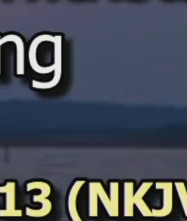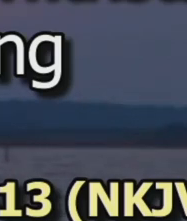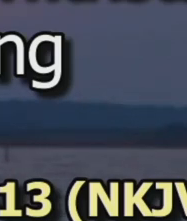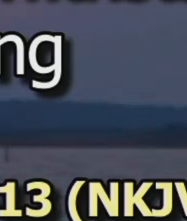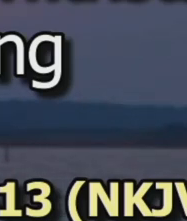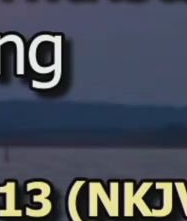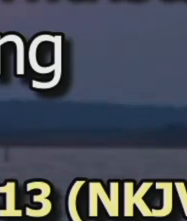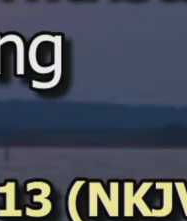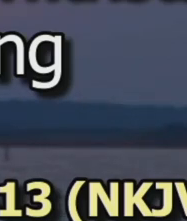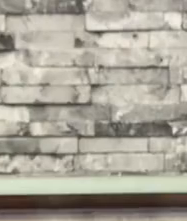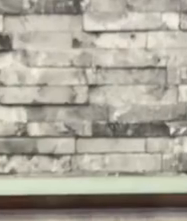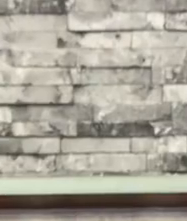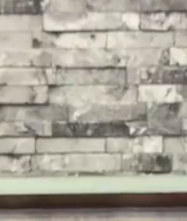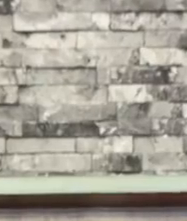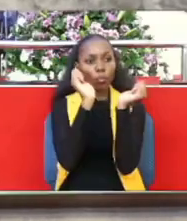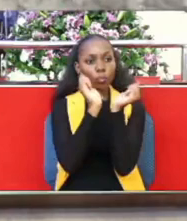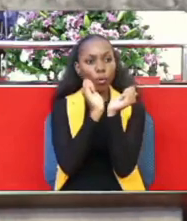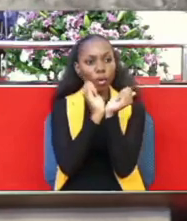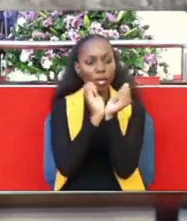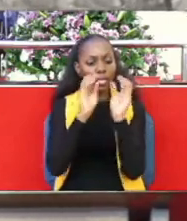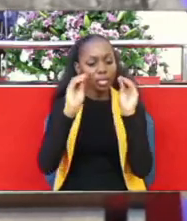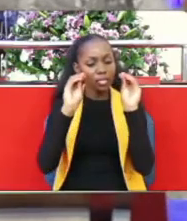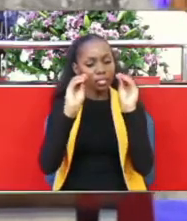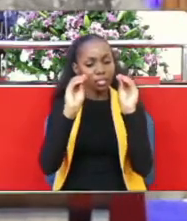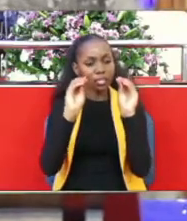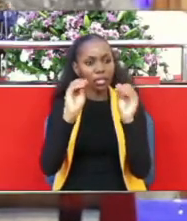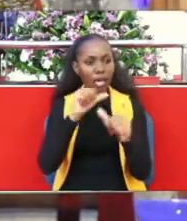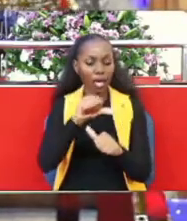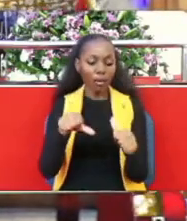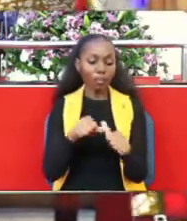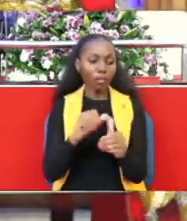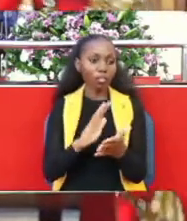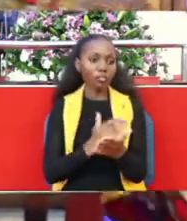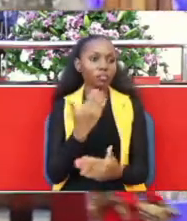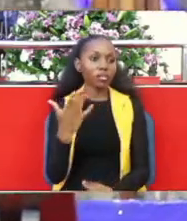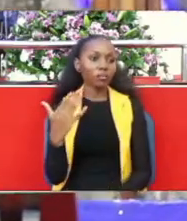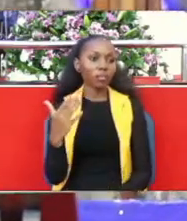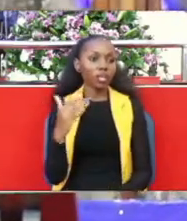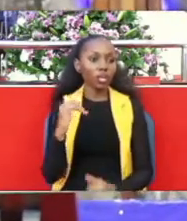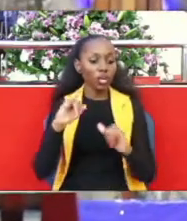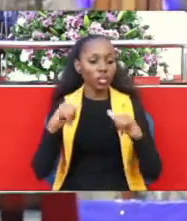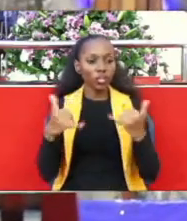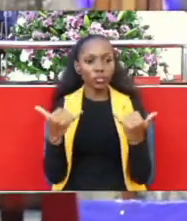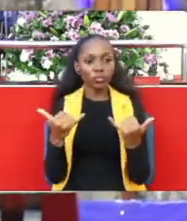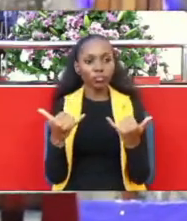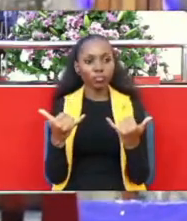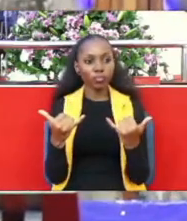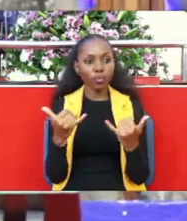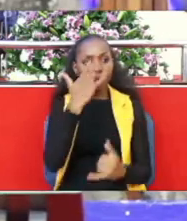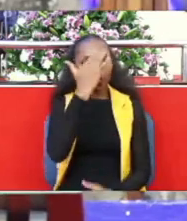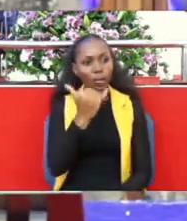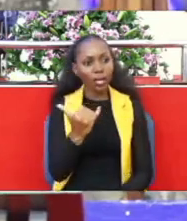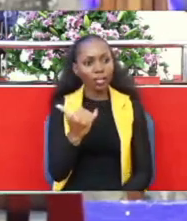is introducing them to something, because these were a people who, wherever, whatever was surrounding them, there was so much